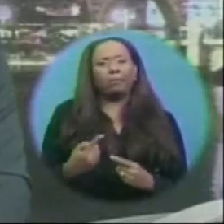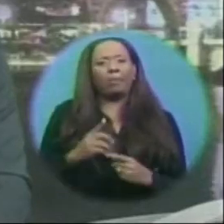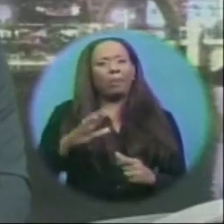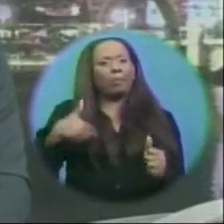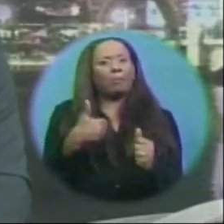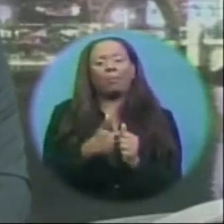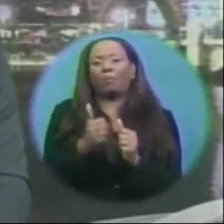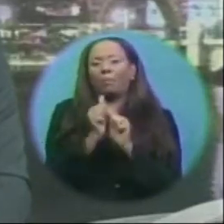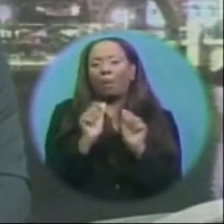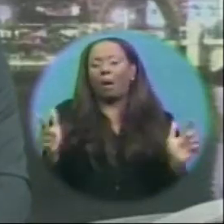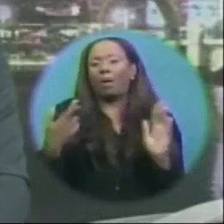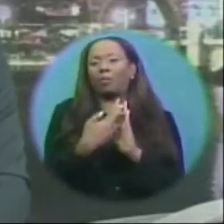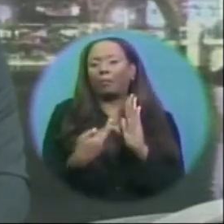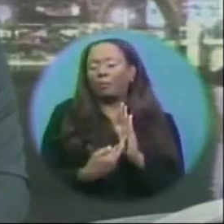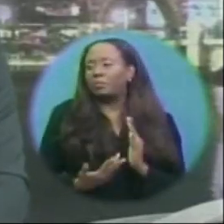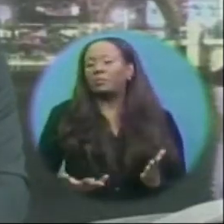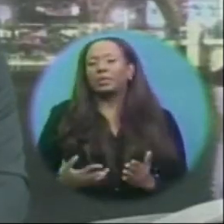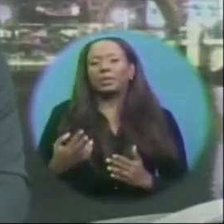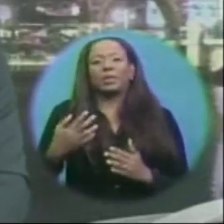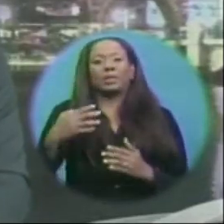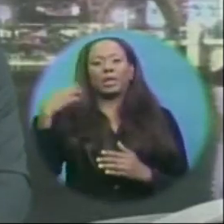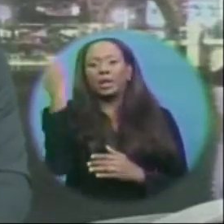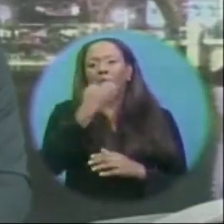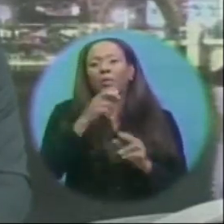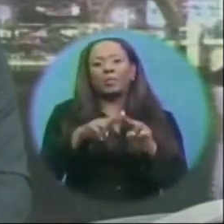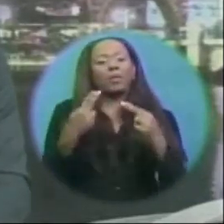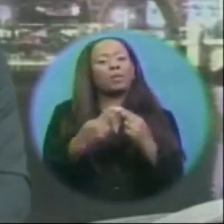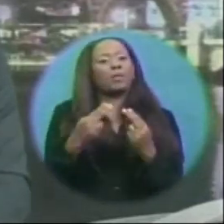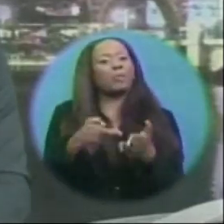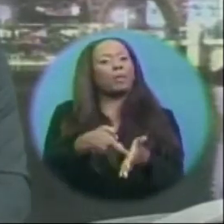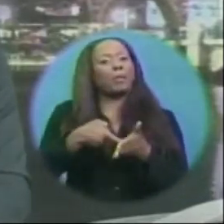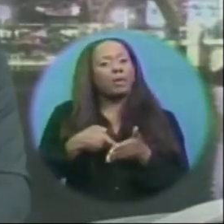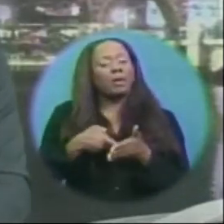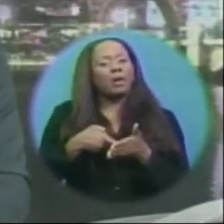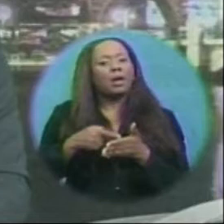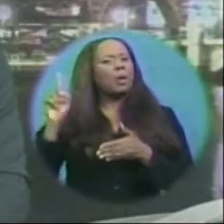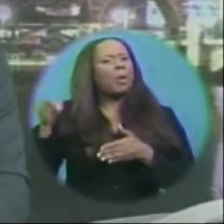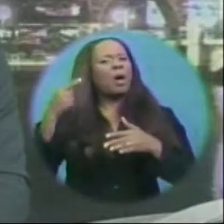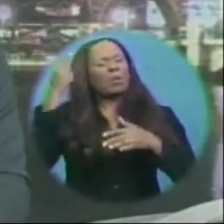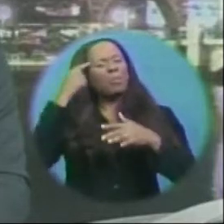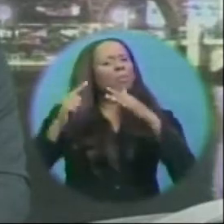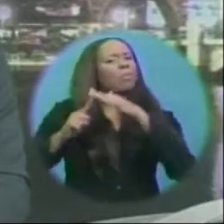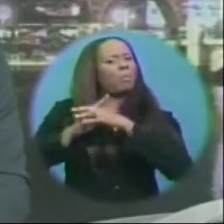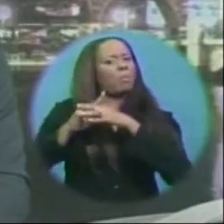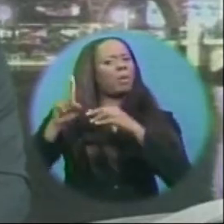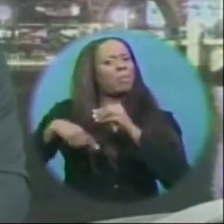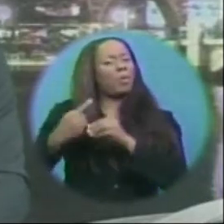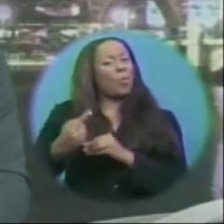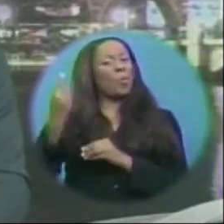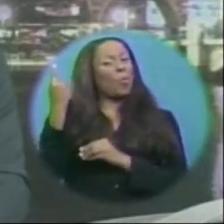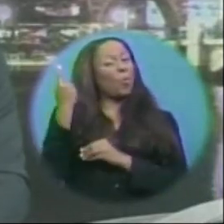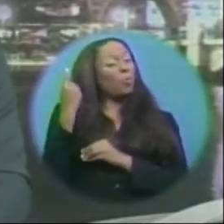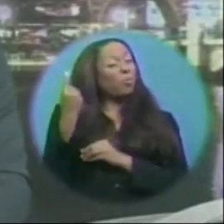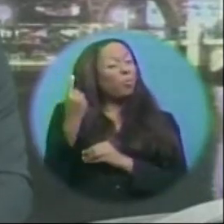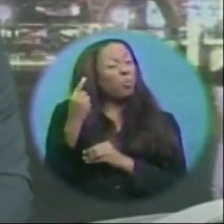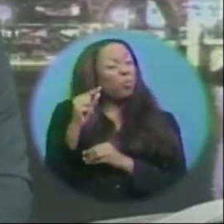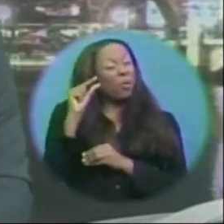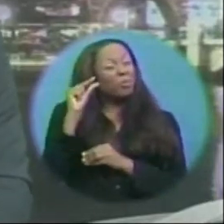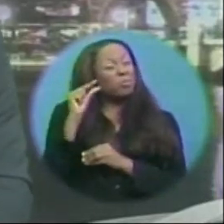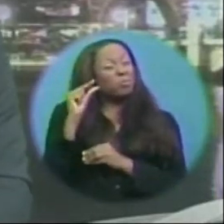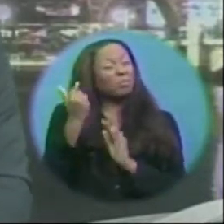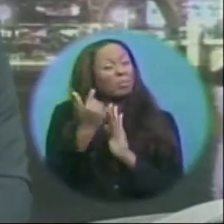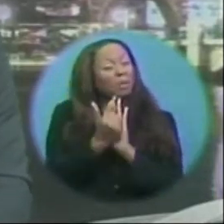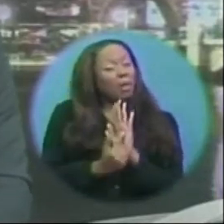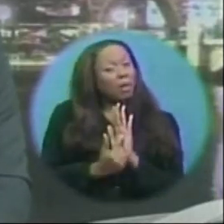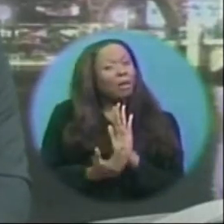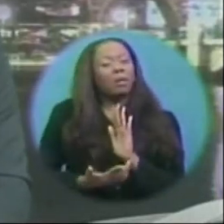with everything the European Union has asked for, and they only raised concern about a single piece of legislation. Sir Trevor